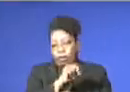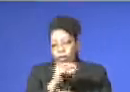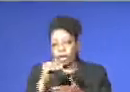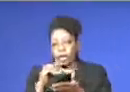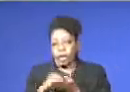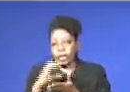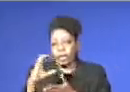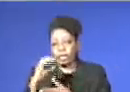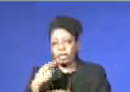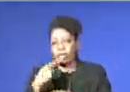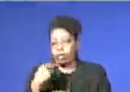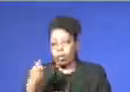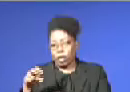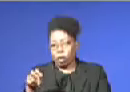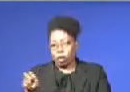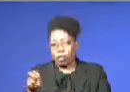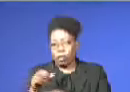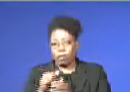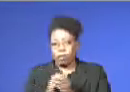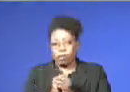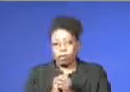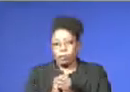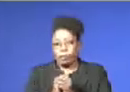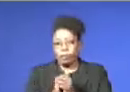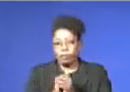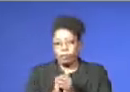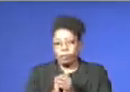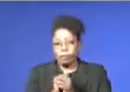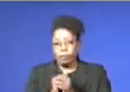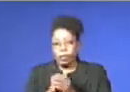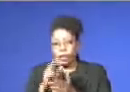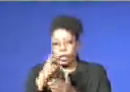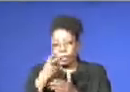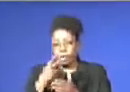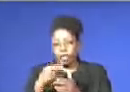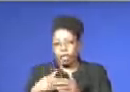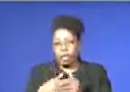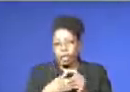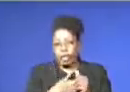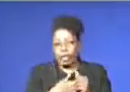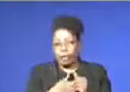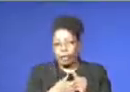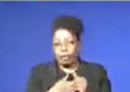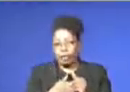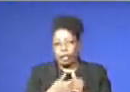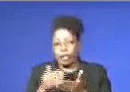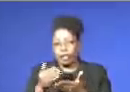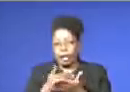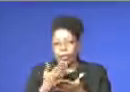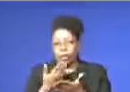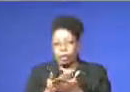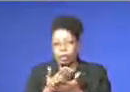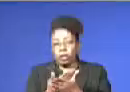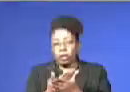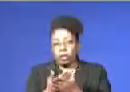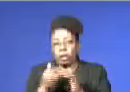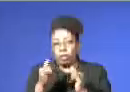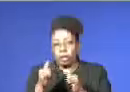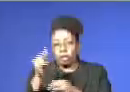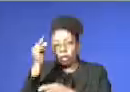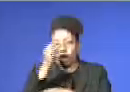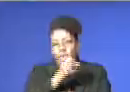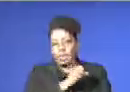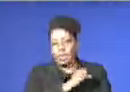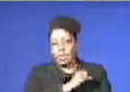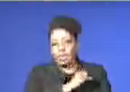Sweden Cobras. Now Tabby would jump out to a double-digit lead at half, thanks to some exceptional play from guard Josh Dames.